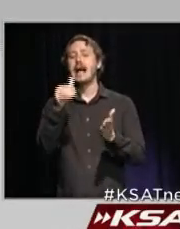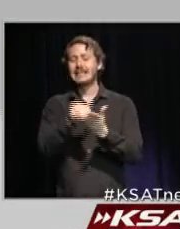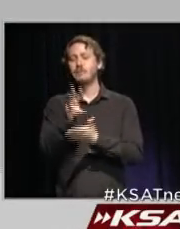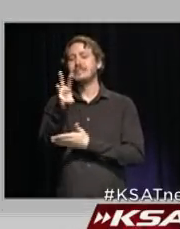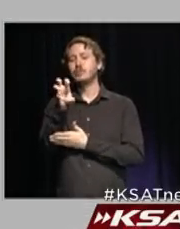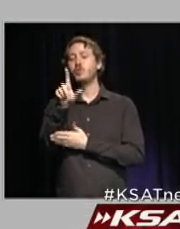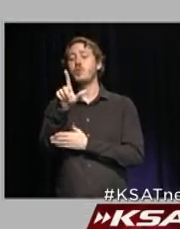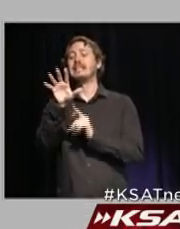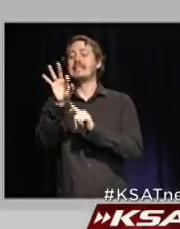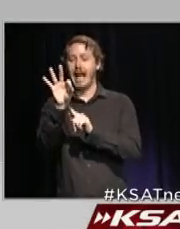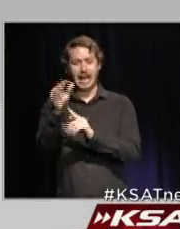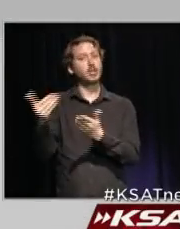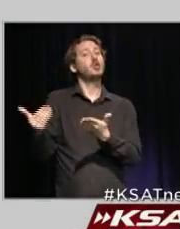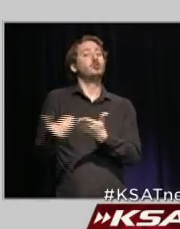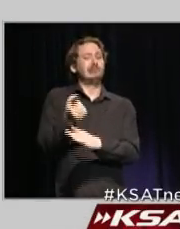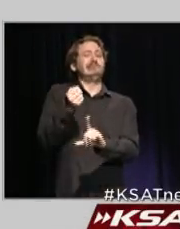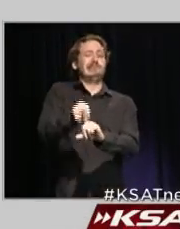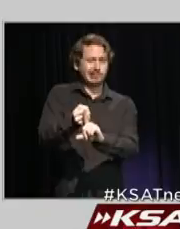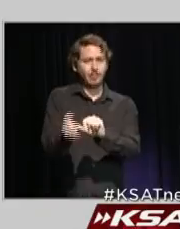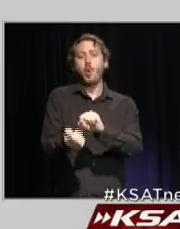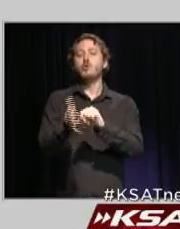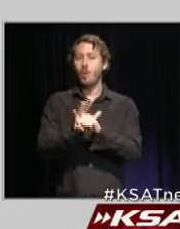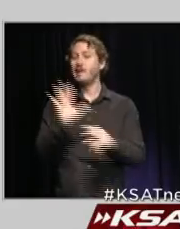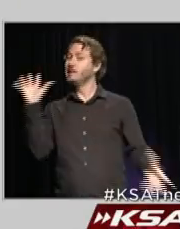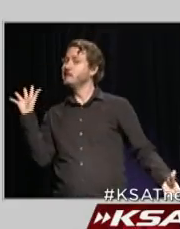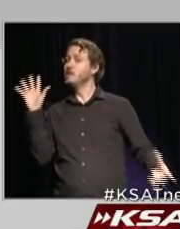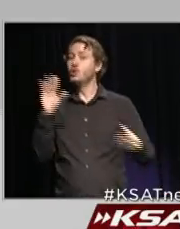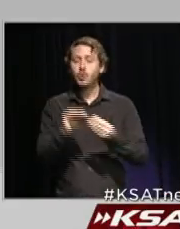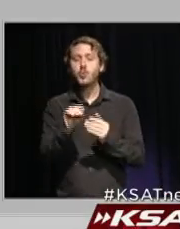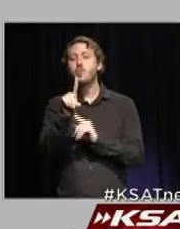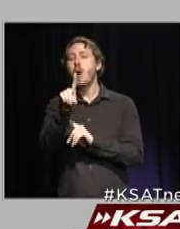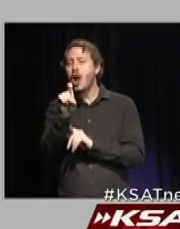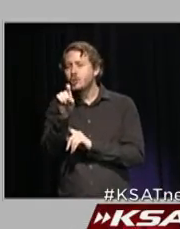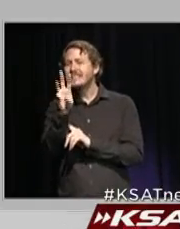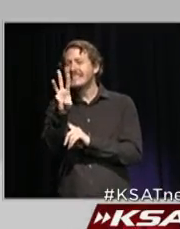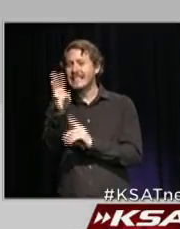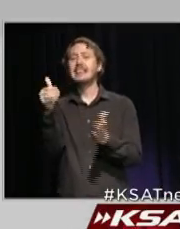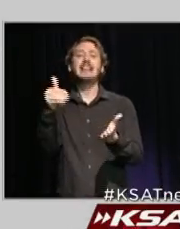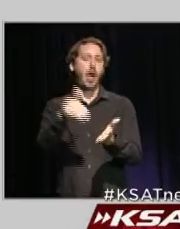1,629 new cases of COVID-19, which brings our total to